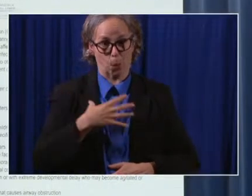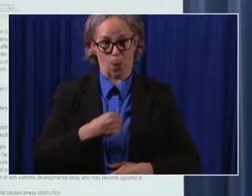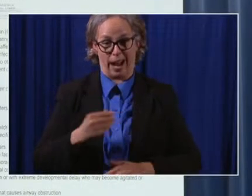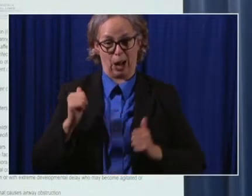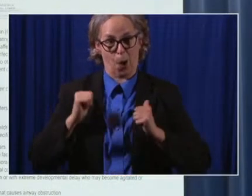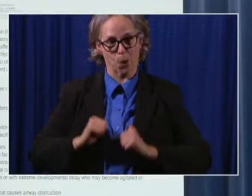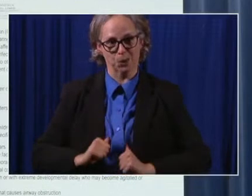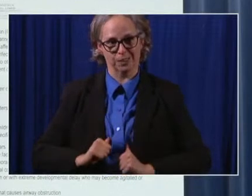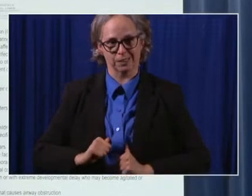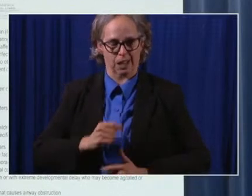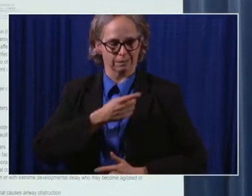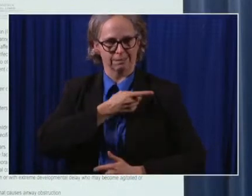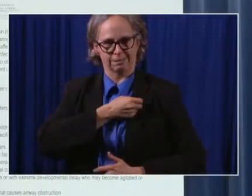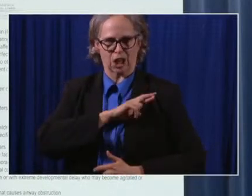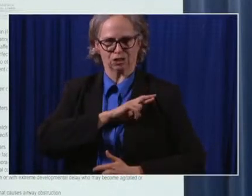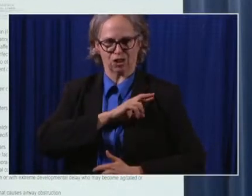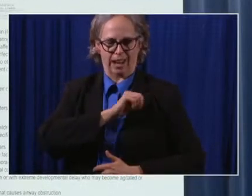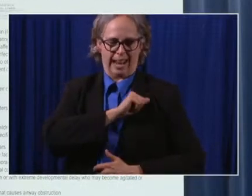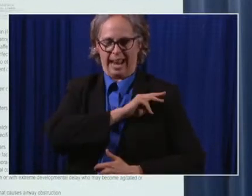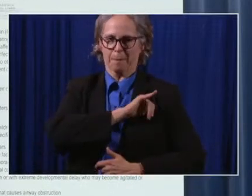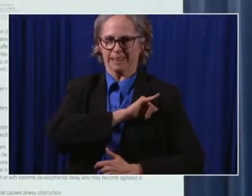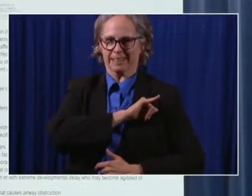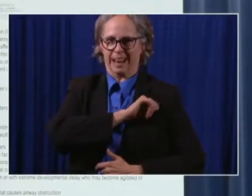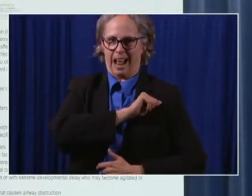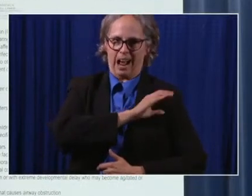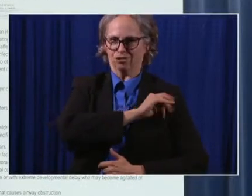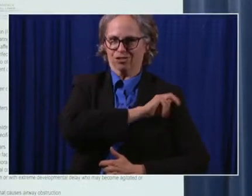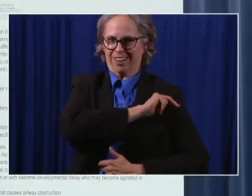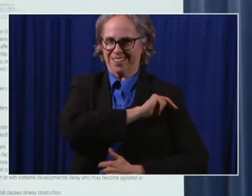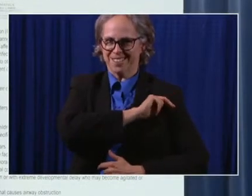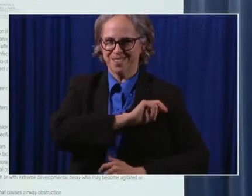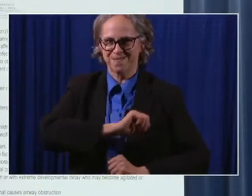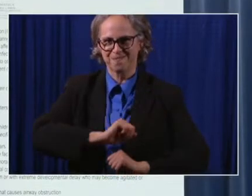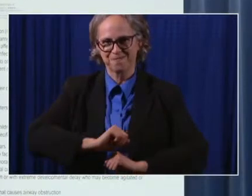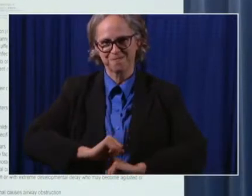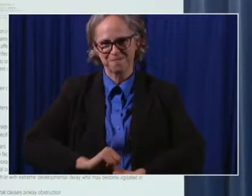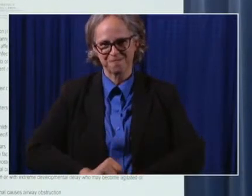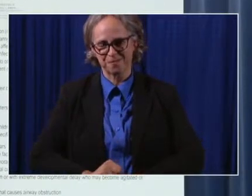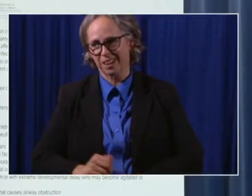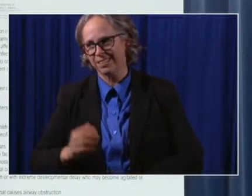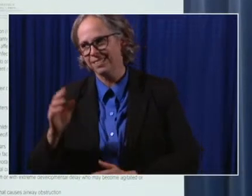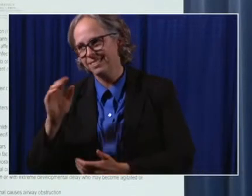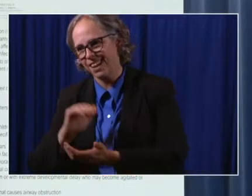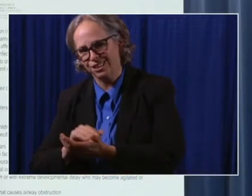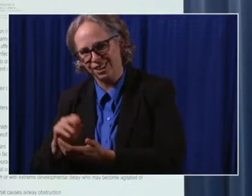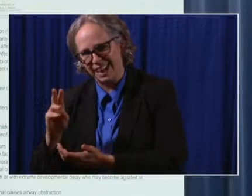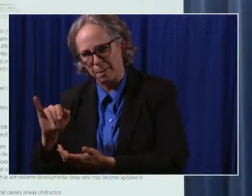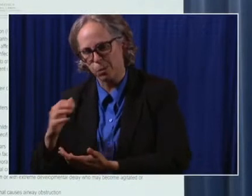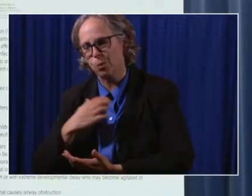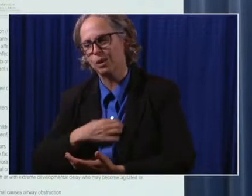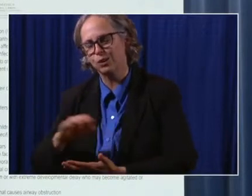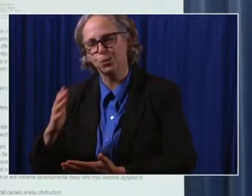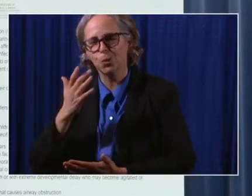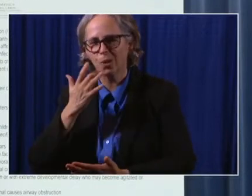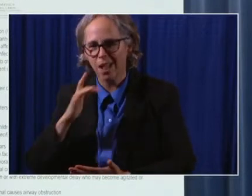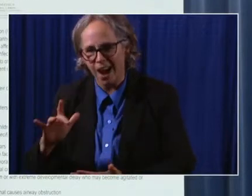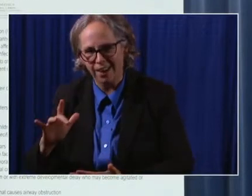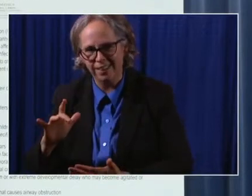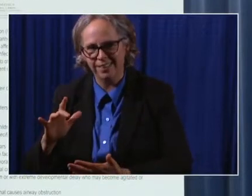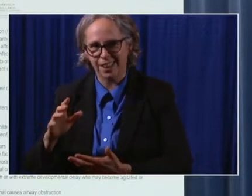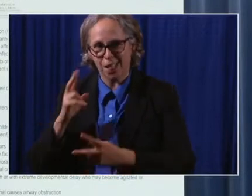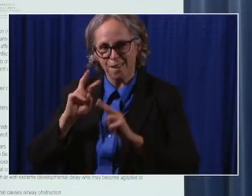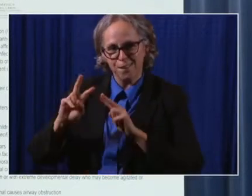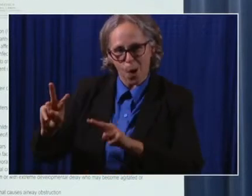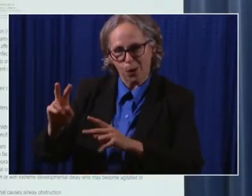Dr. Amy Acton. So Dr. Acton, we wish you well. We look forward to continuing to talk with you